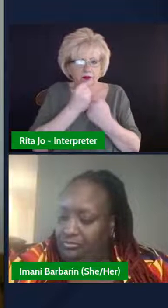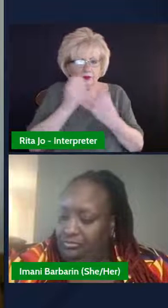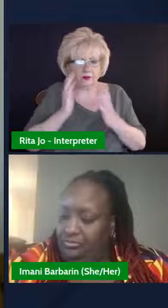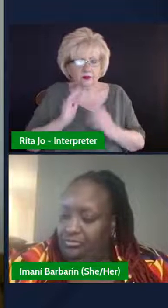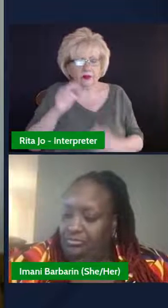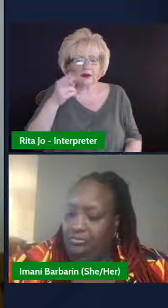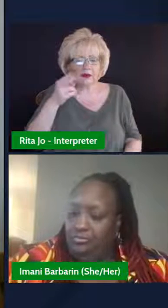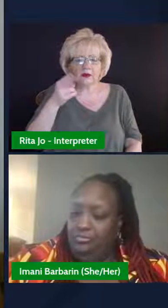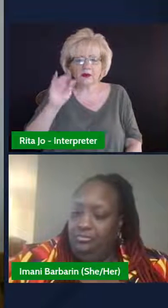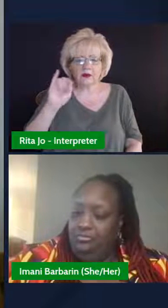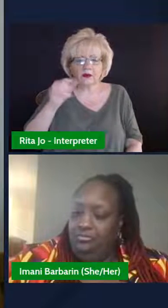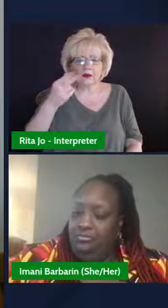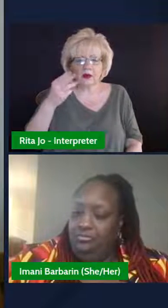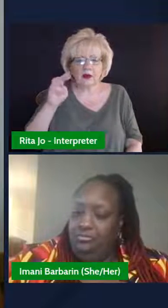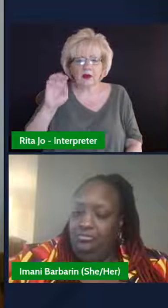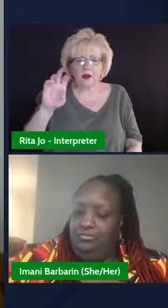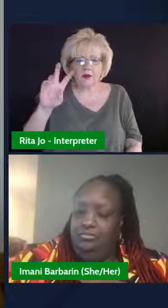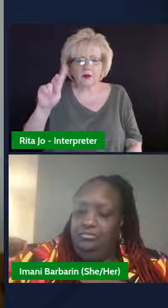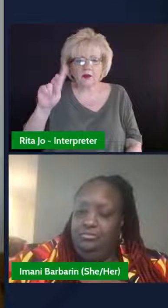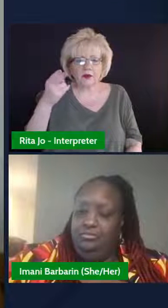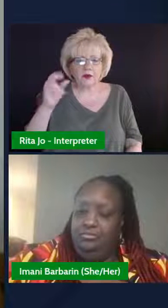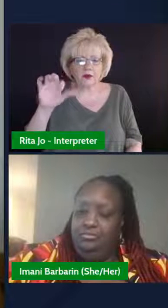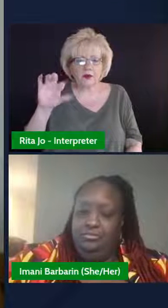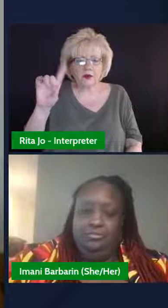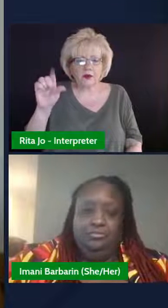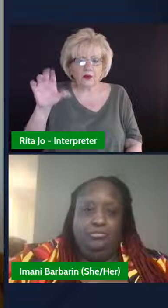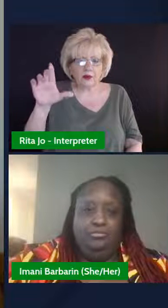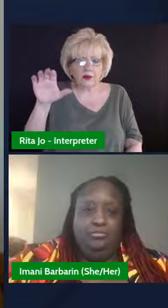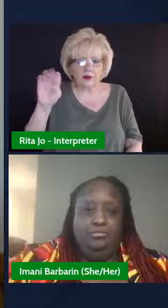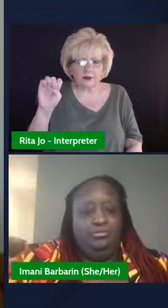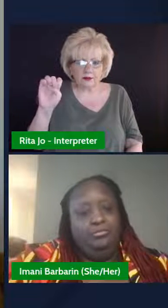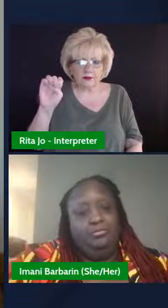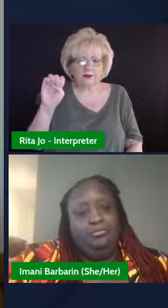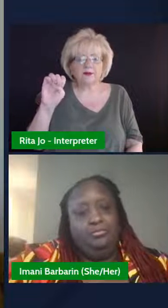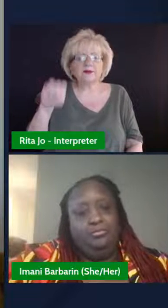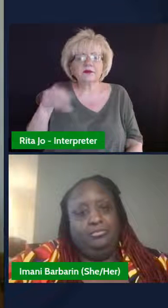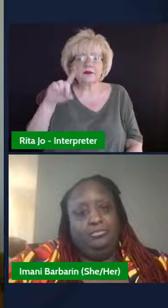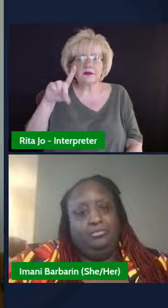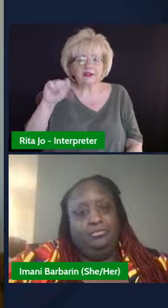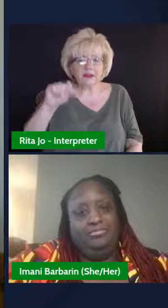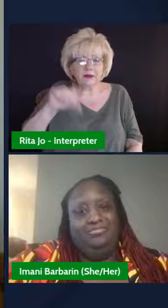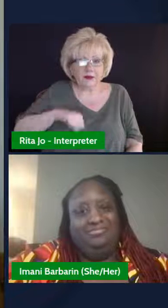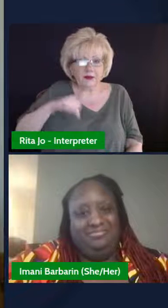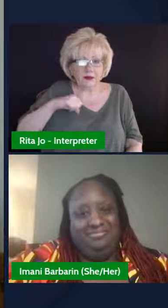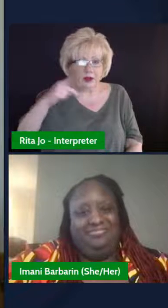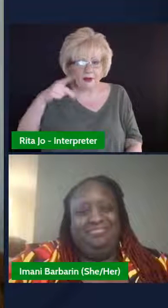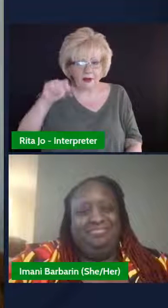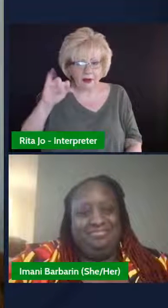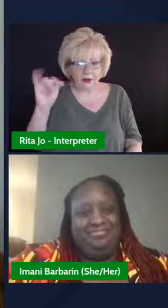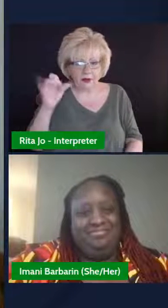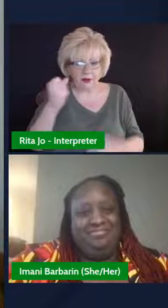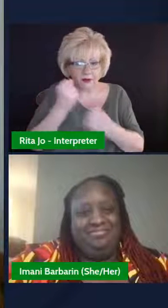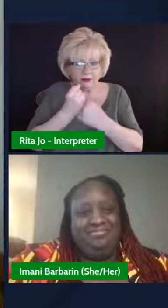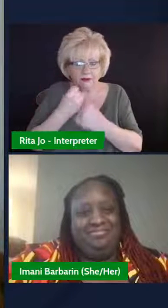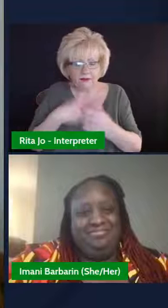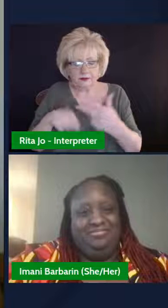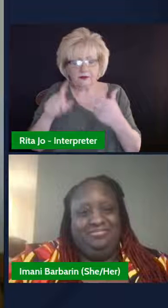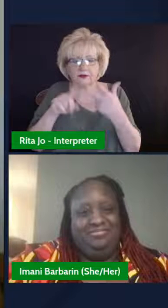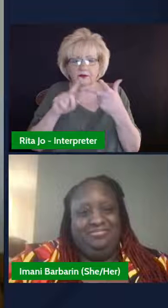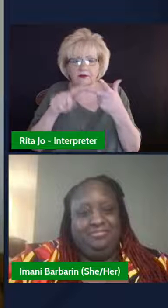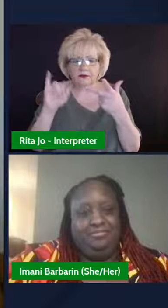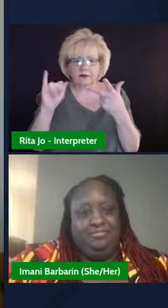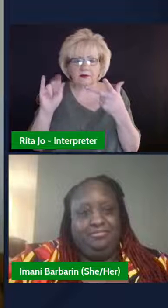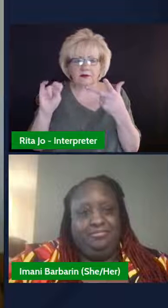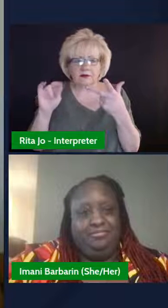Care, our Pride sponsors, Disability Pride PA, who we're speaking to today, Inglis, PA Health